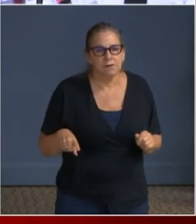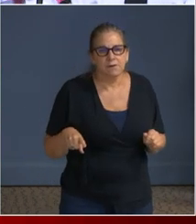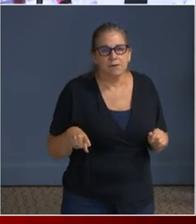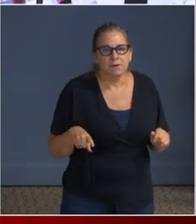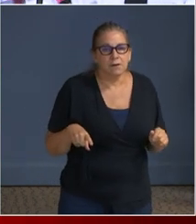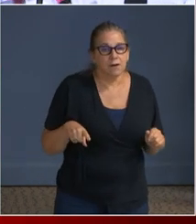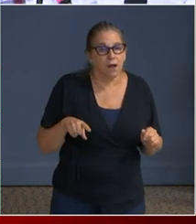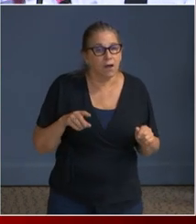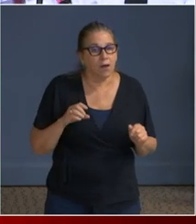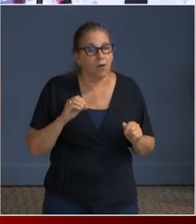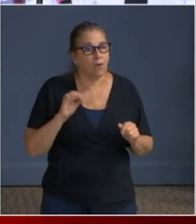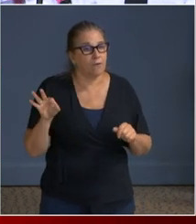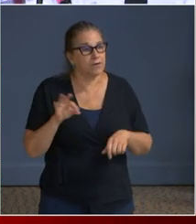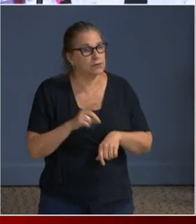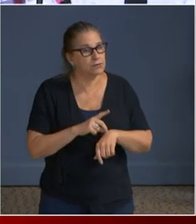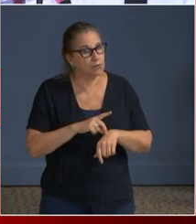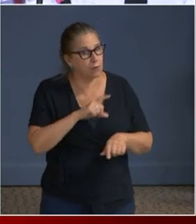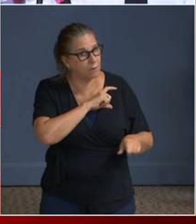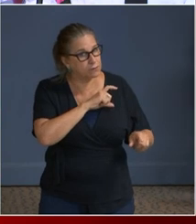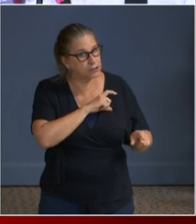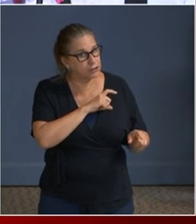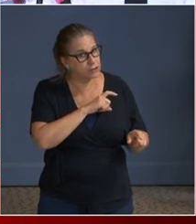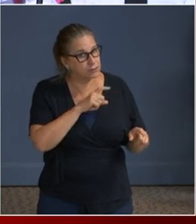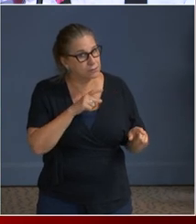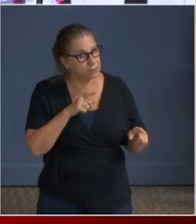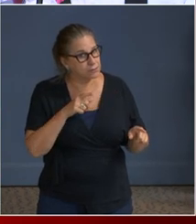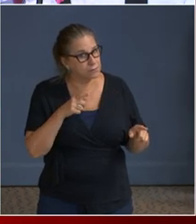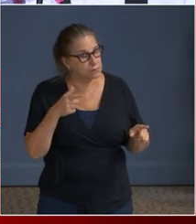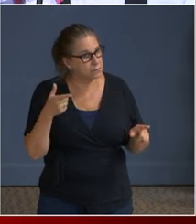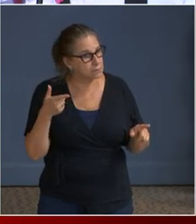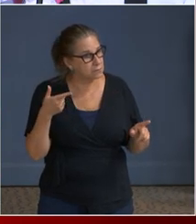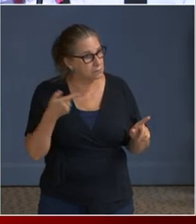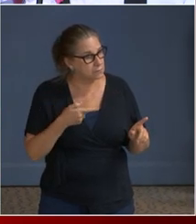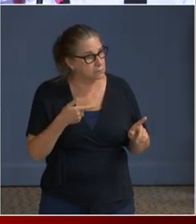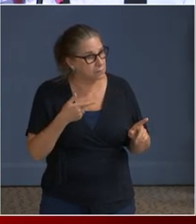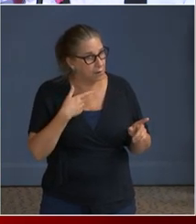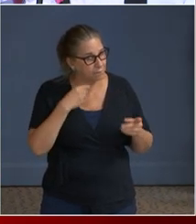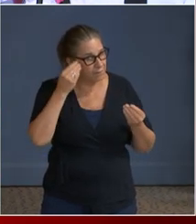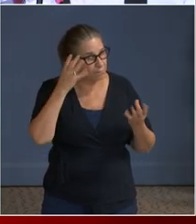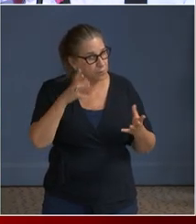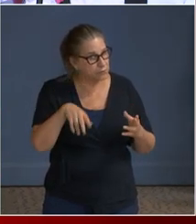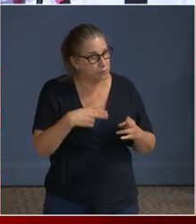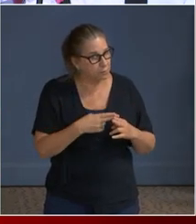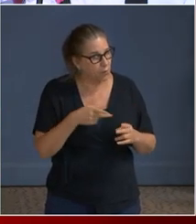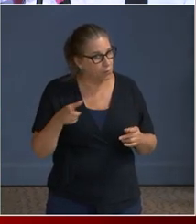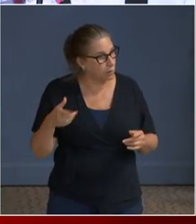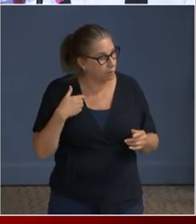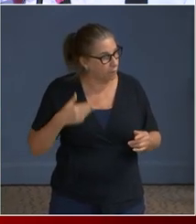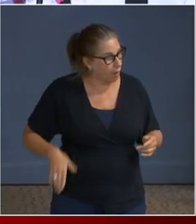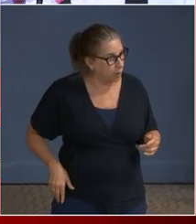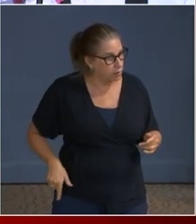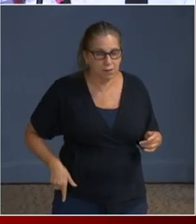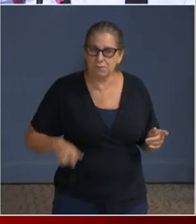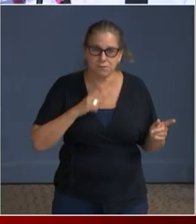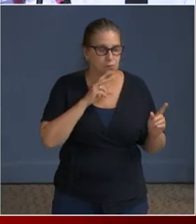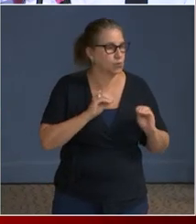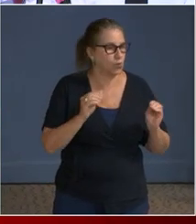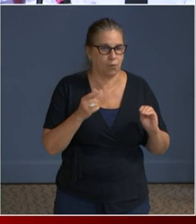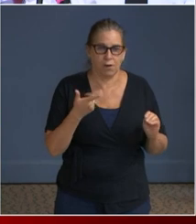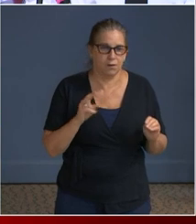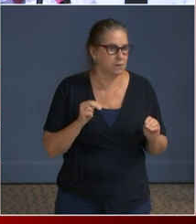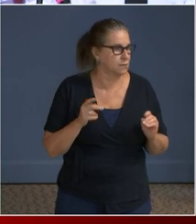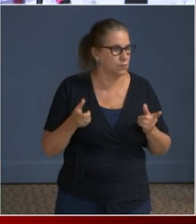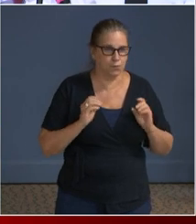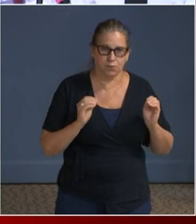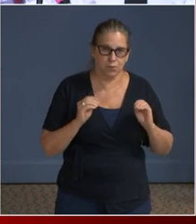weapon at all? There's no information to suggest that she did. We don't believe she had her firearm at the time. Did any MPD officers exchange fire,